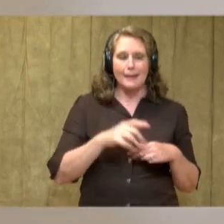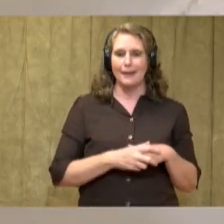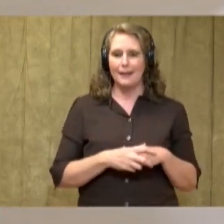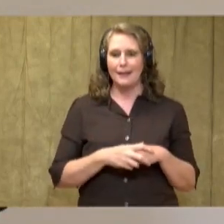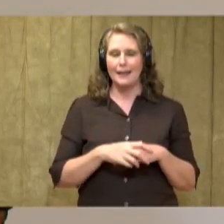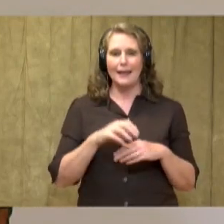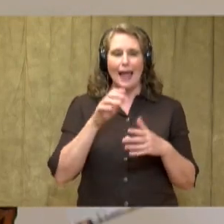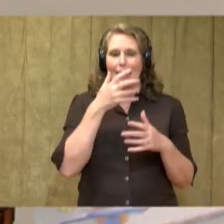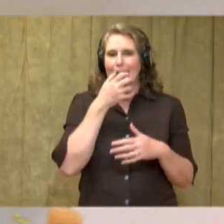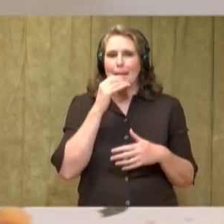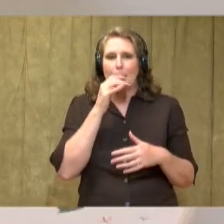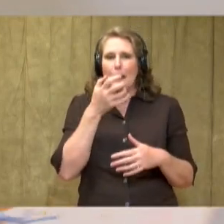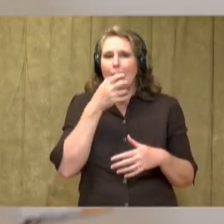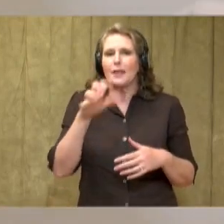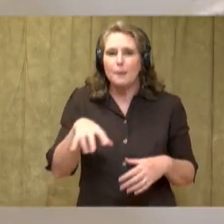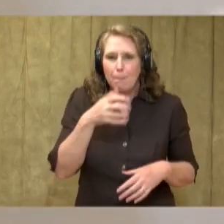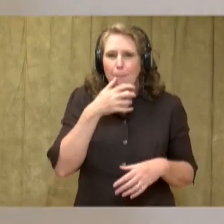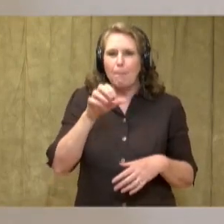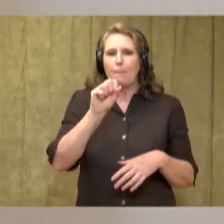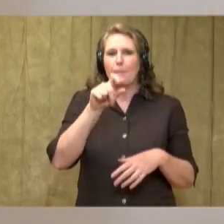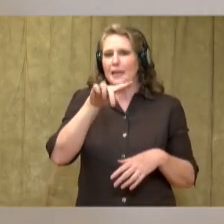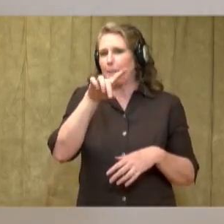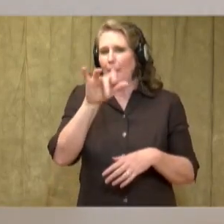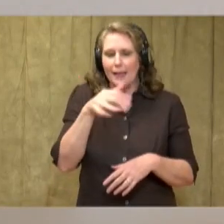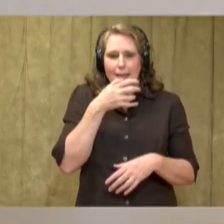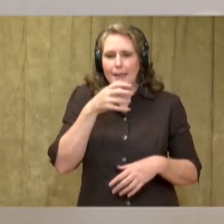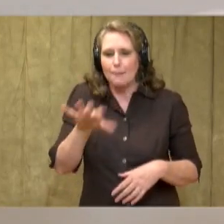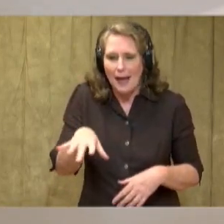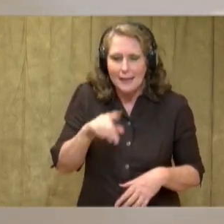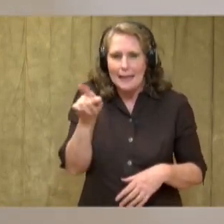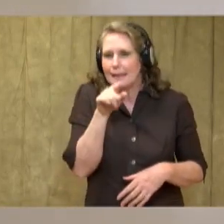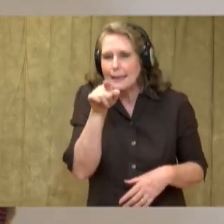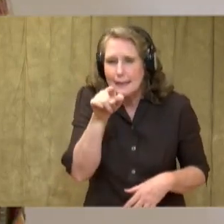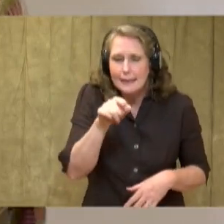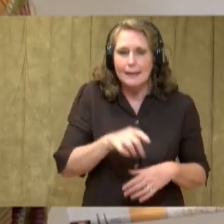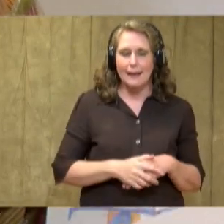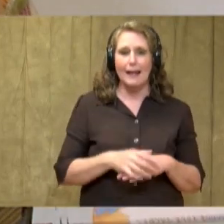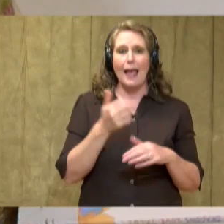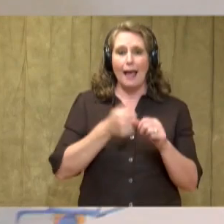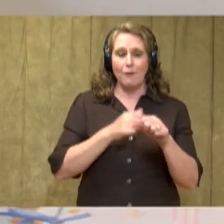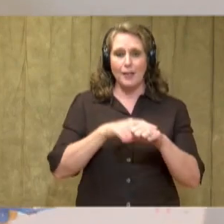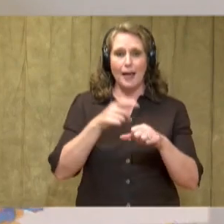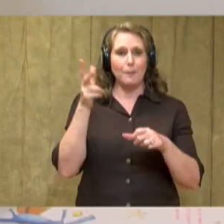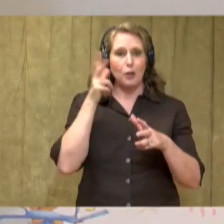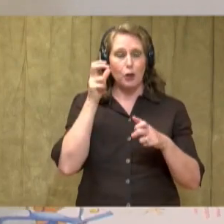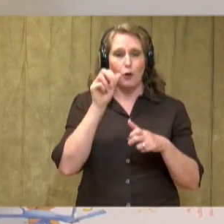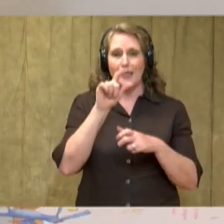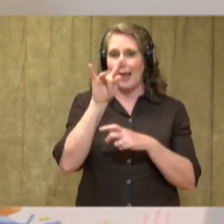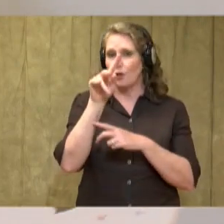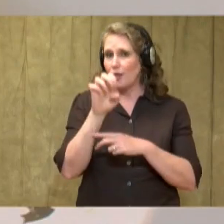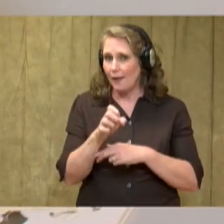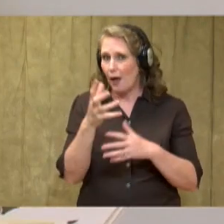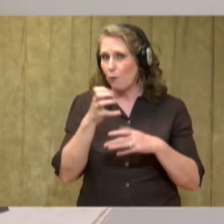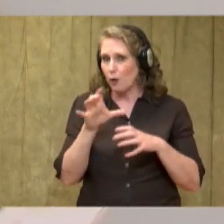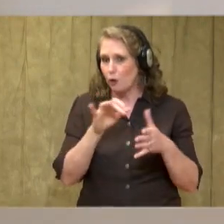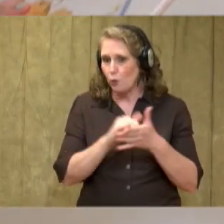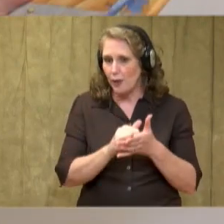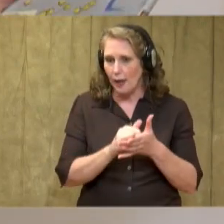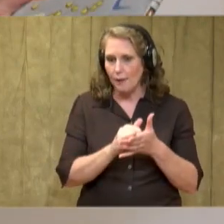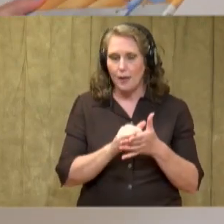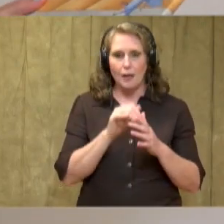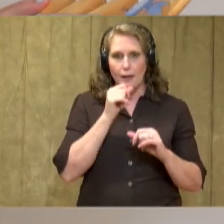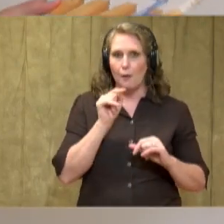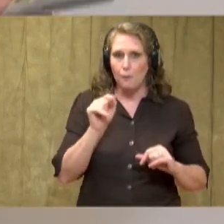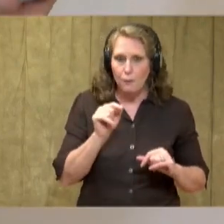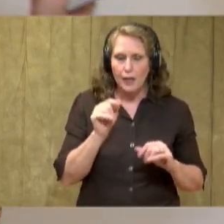Like spicy, right? Okay, if something's really spicy. So every time you hear an adjective, I want you to do that, okay? Not like, no,